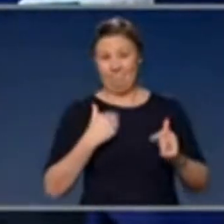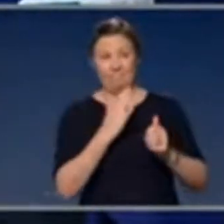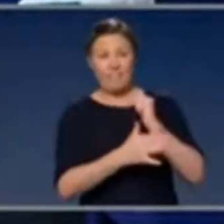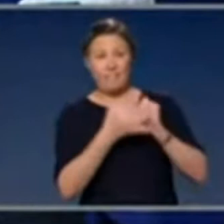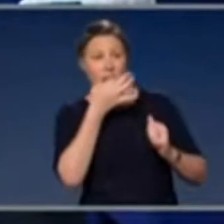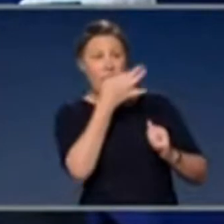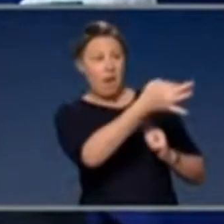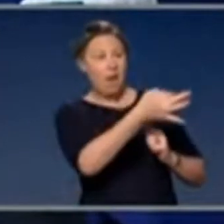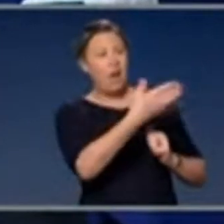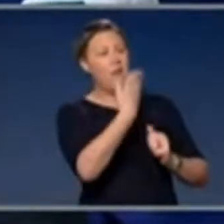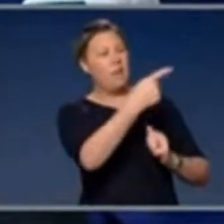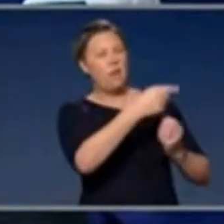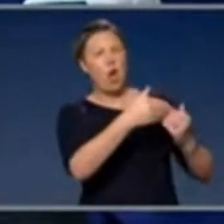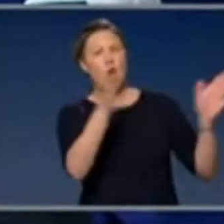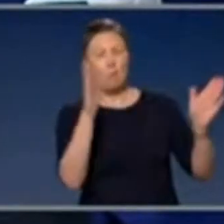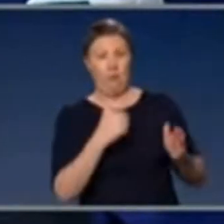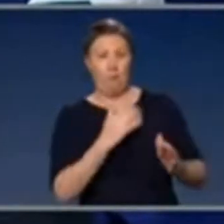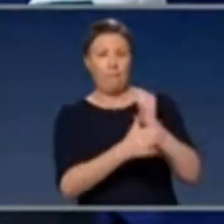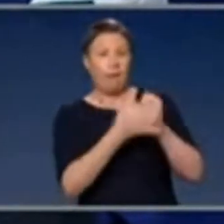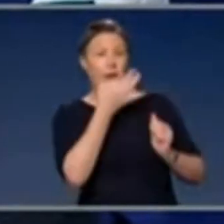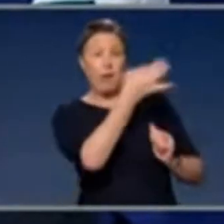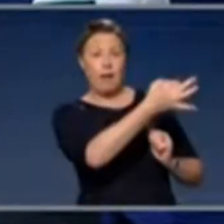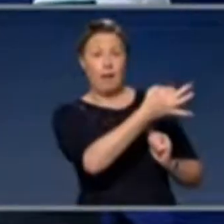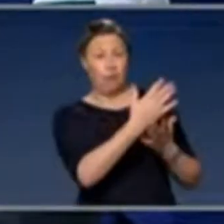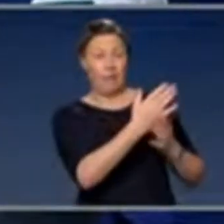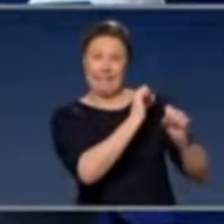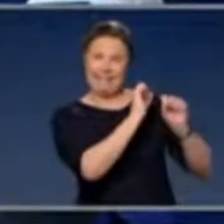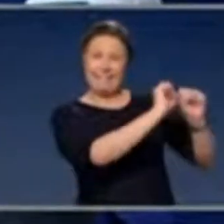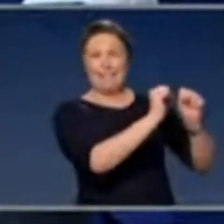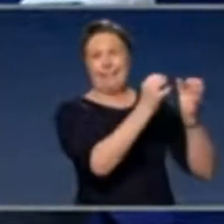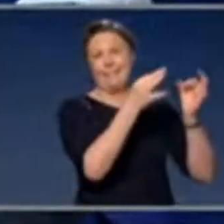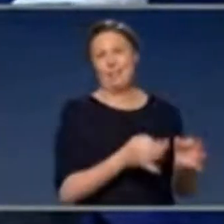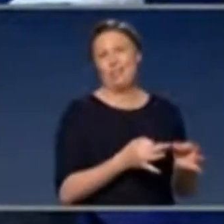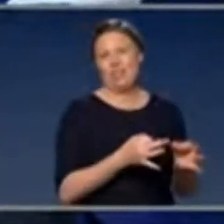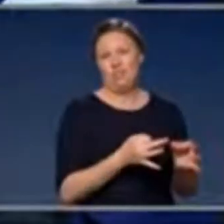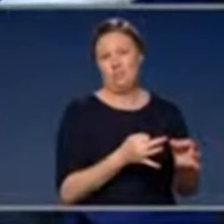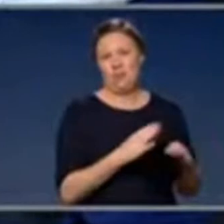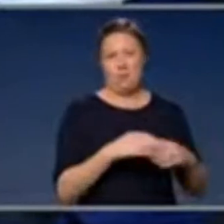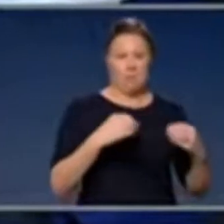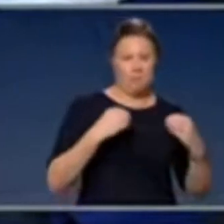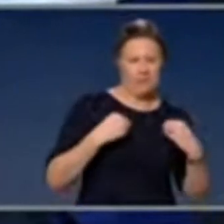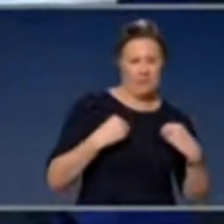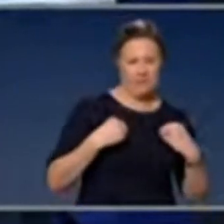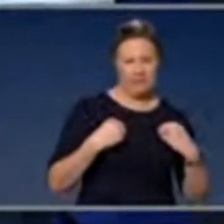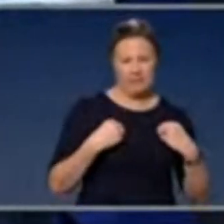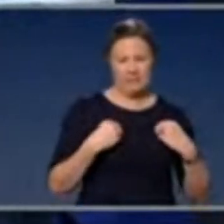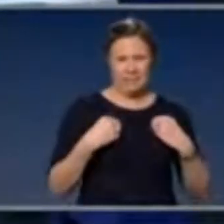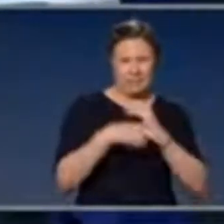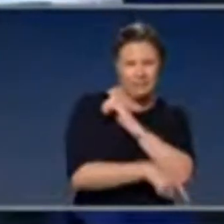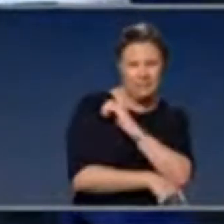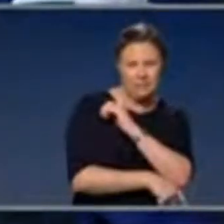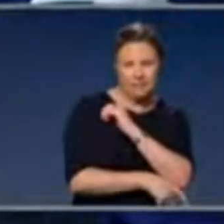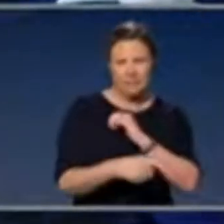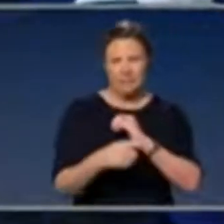to adjust his border arrangements. But it's for the WA Premier to talk about that balance, and I'm not here to be an adjudicator on